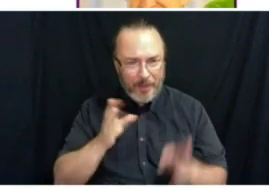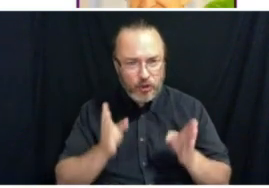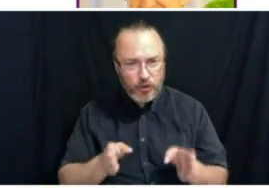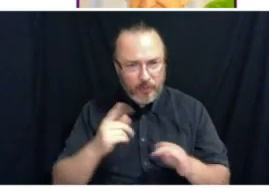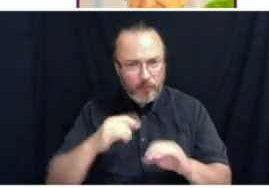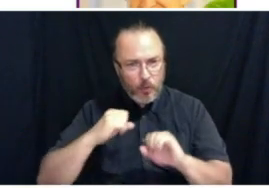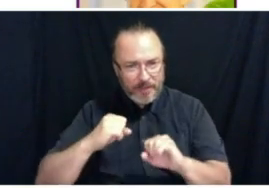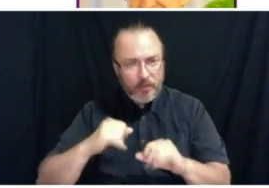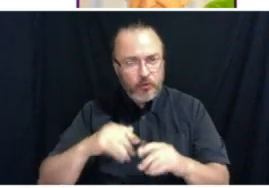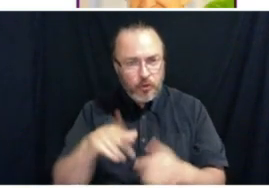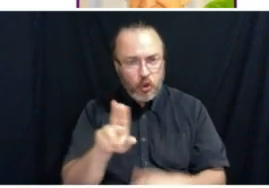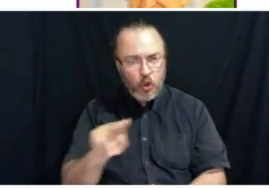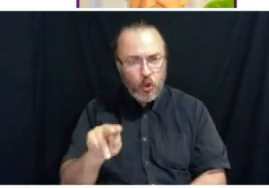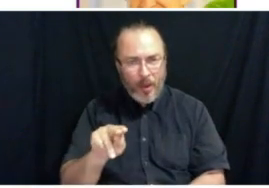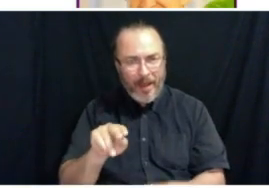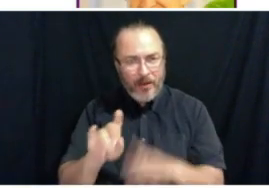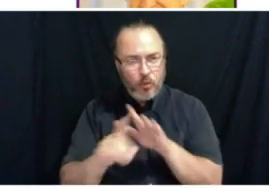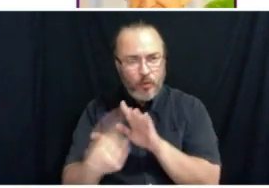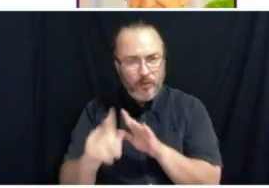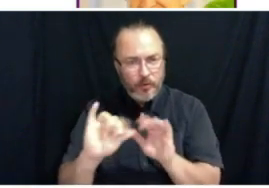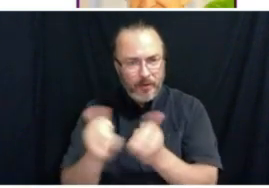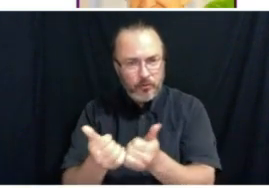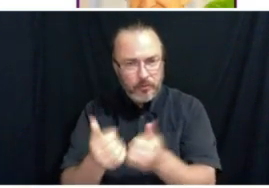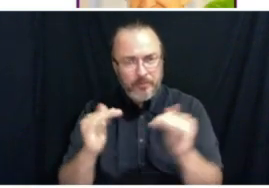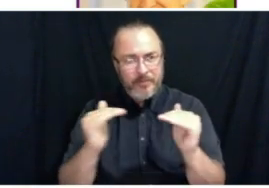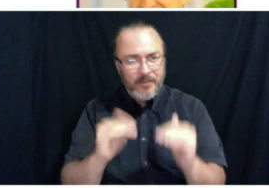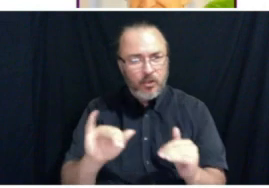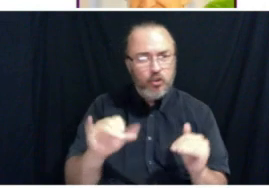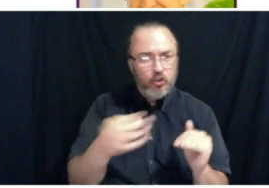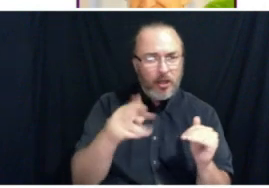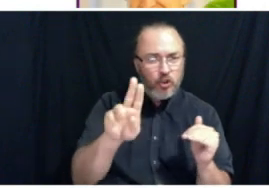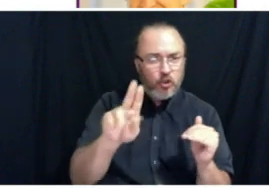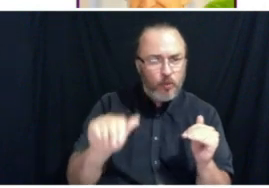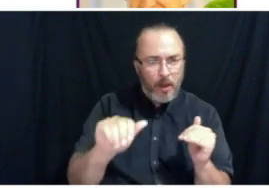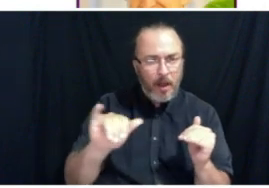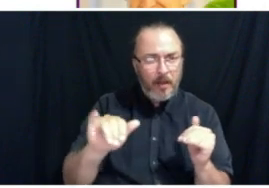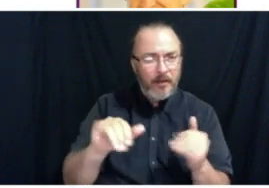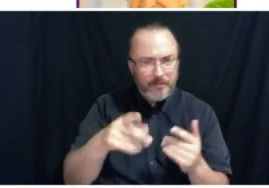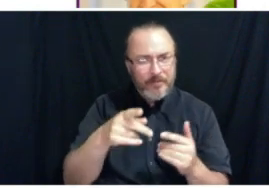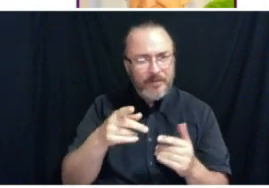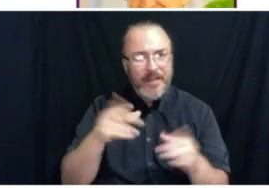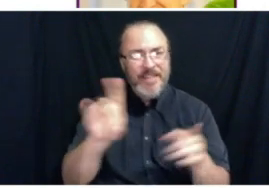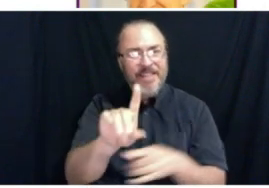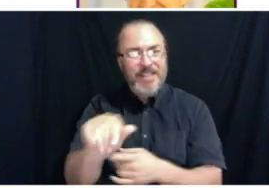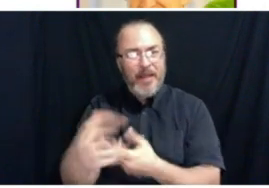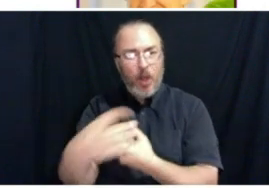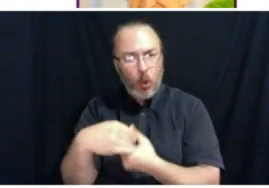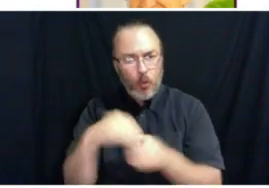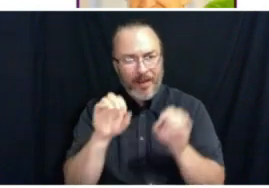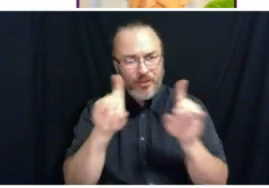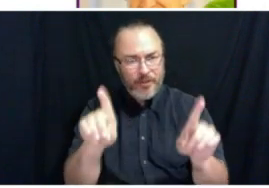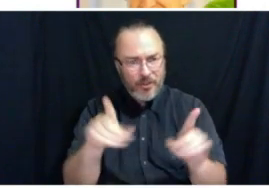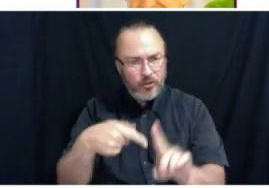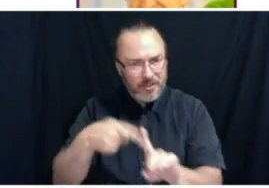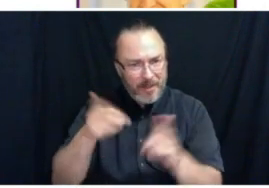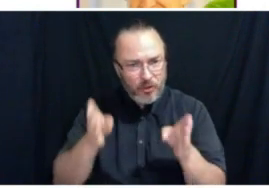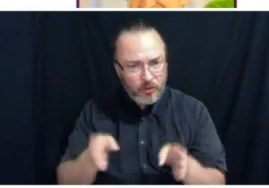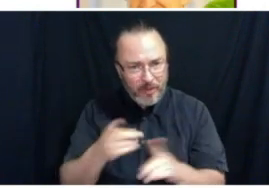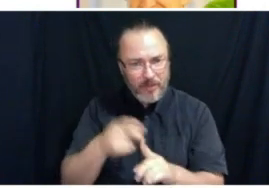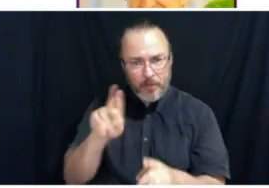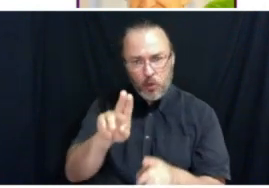UN Refugee Agency, Joshua Josa, the Disability Inclusive Education Specialist at